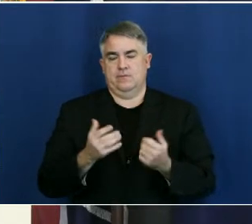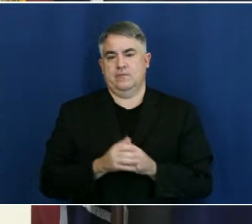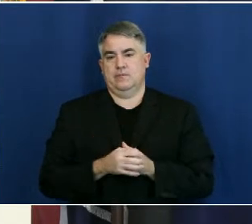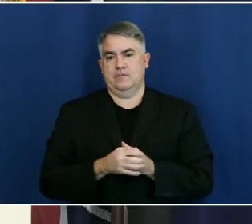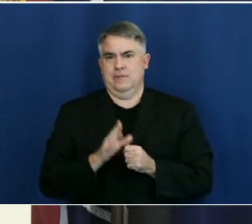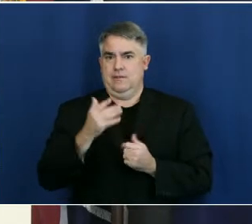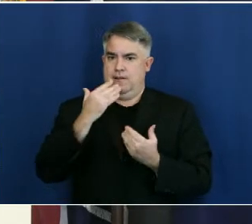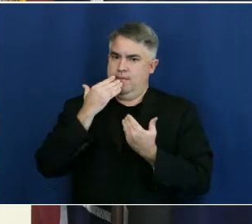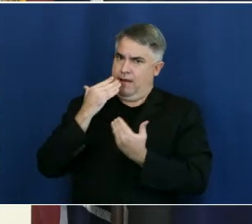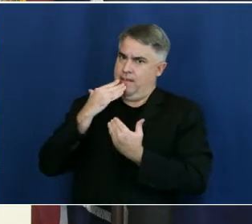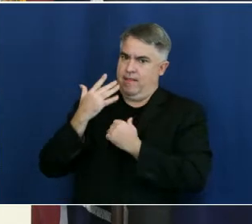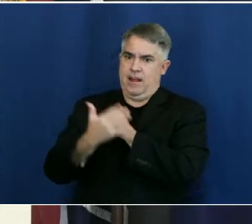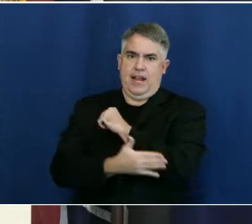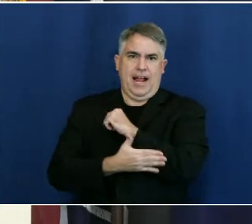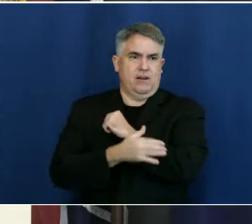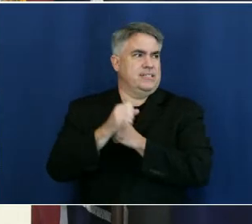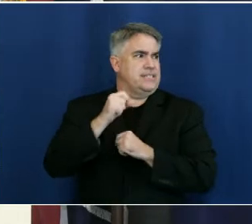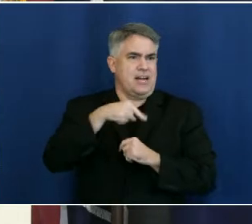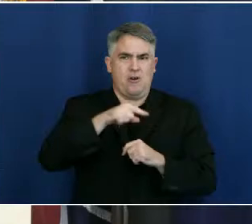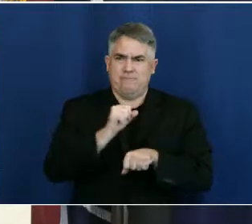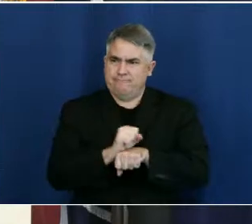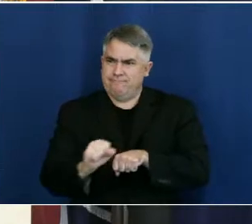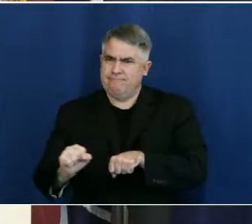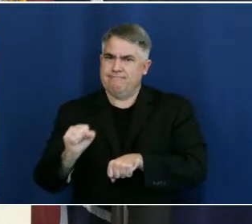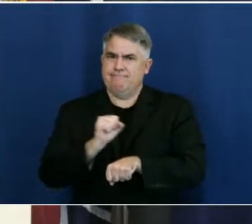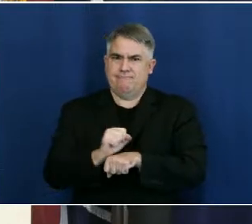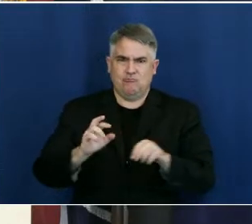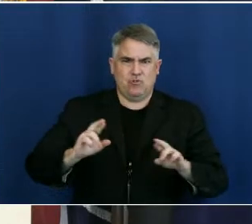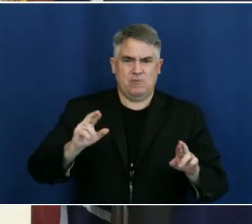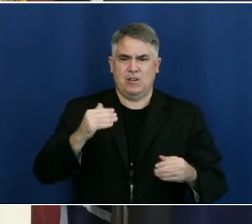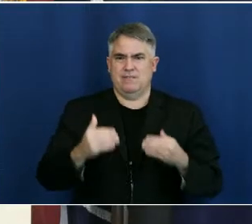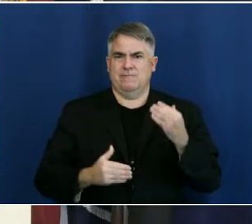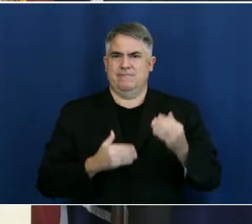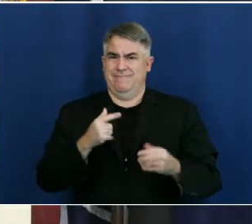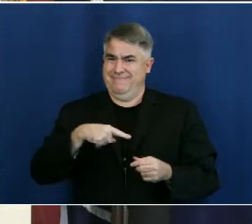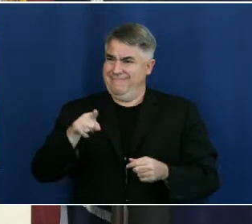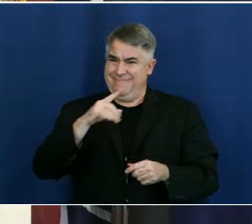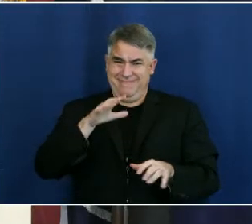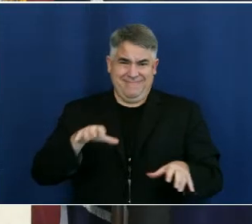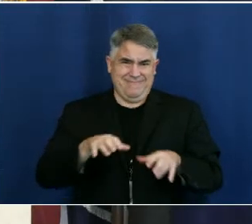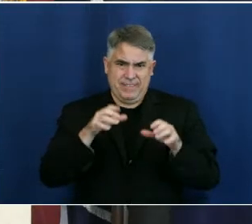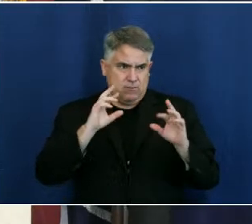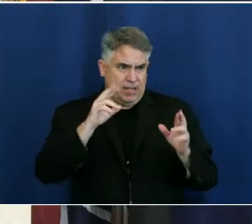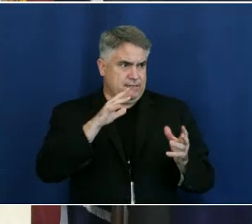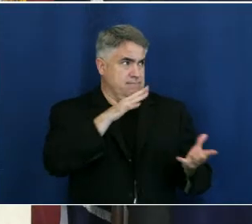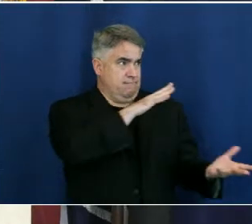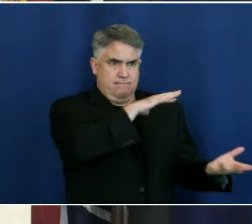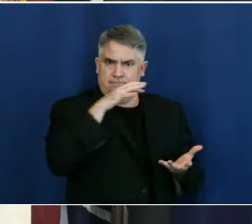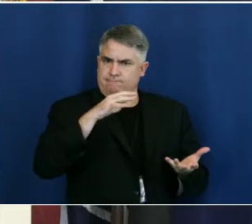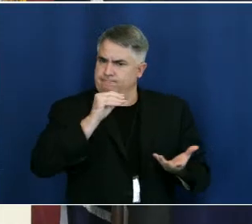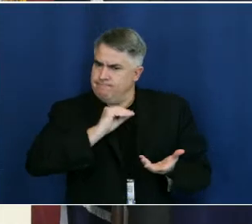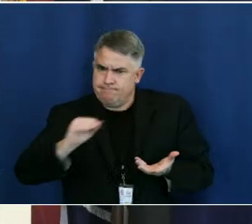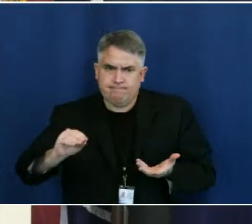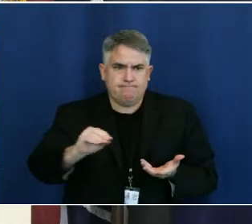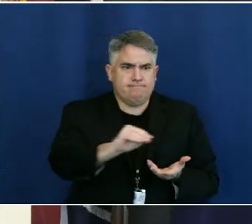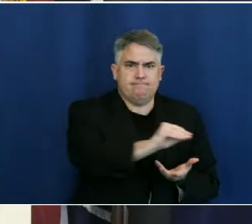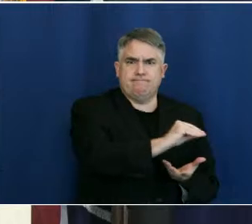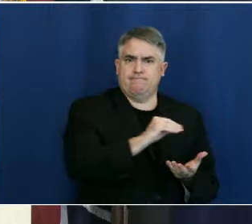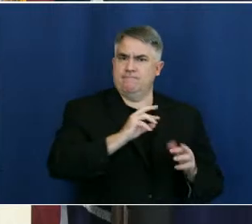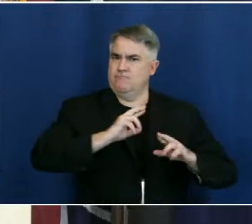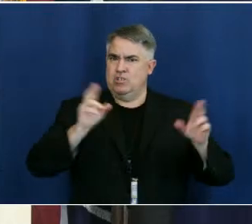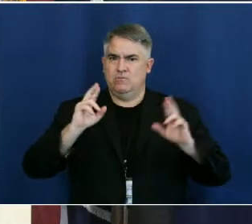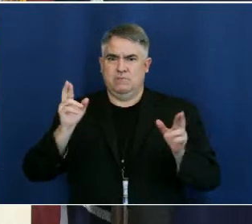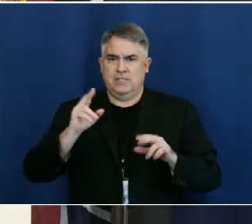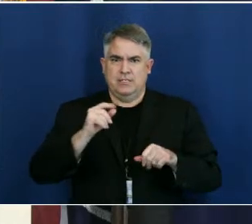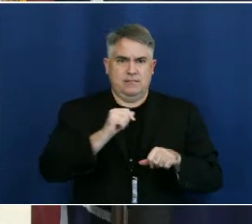through every vaccine shipment that has gone out to a location, calling those folks, what is your plan to administer them? How can you ramp up